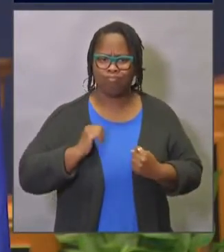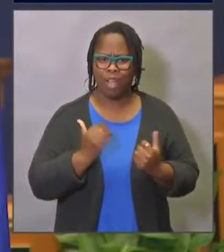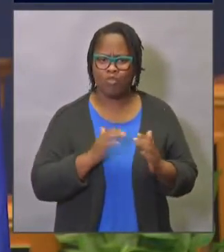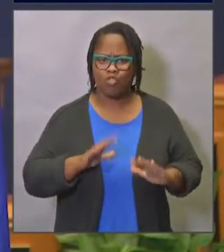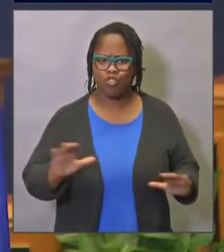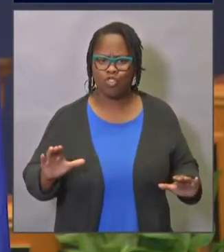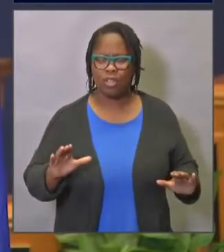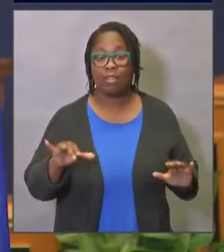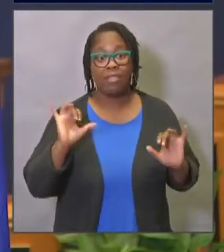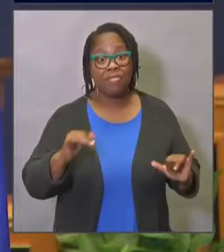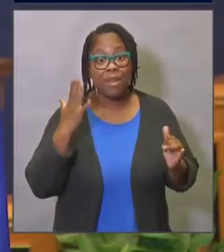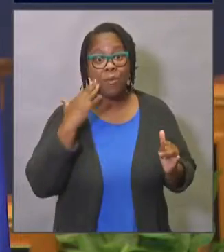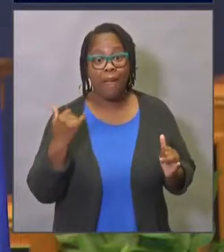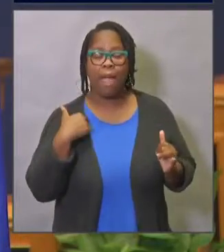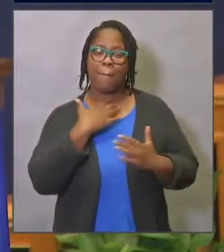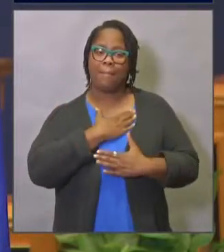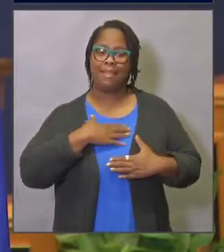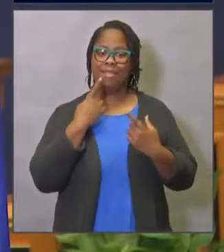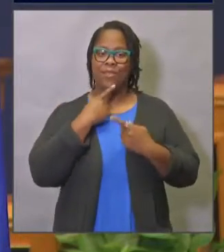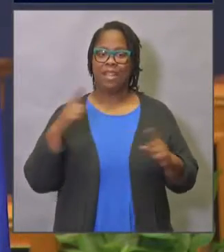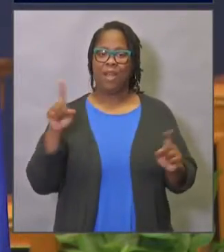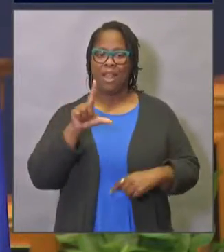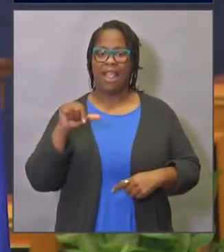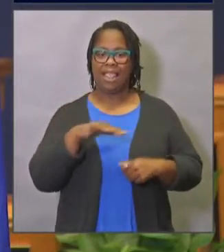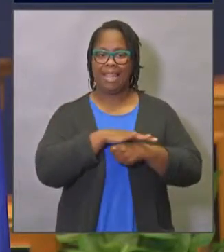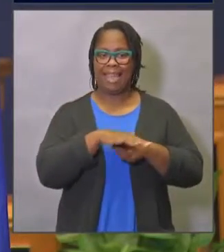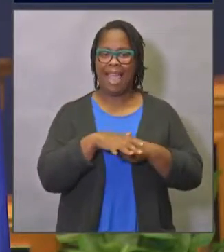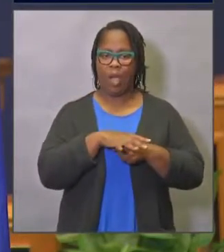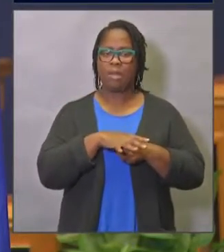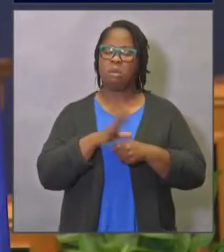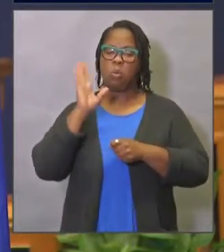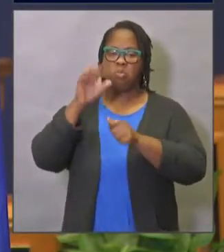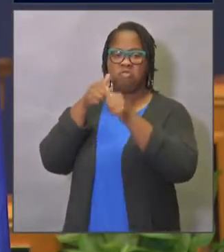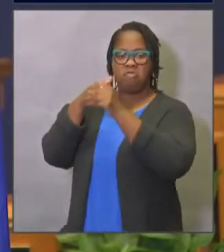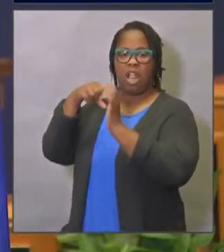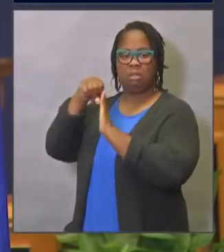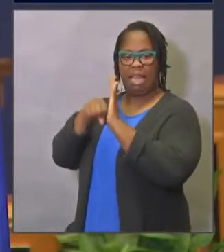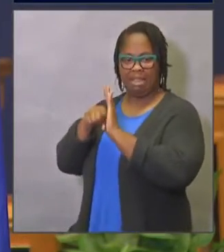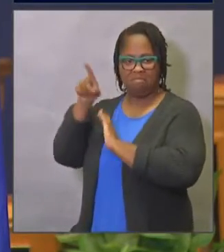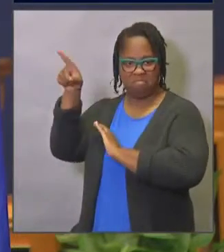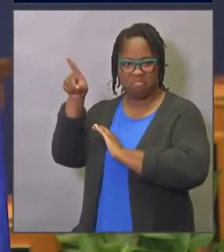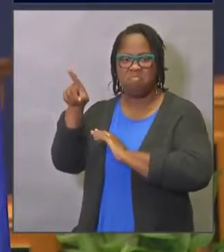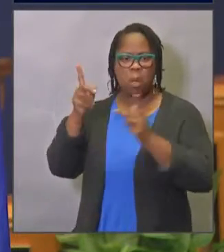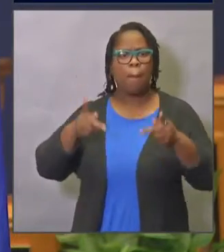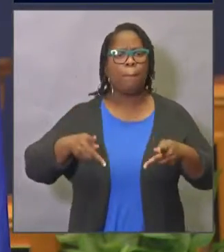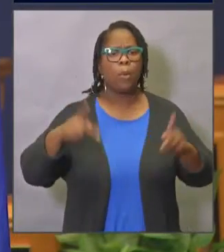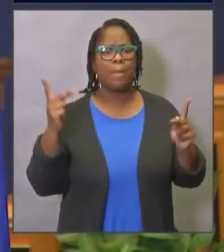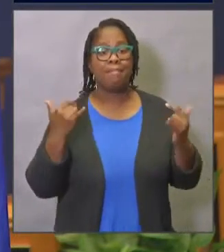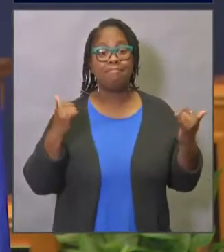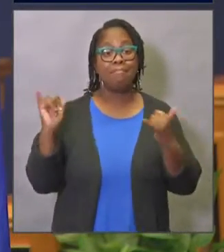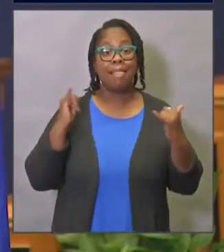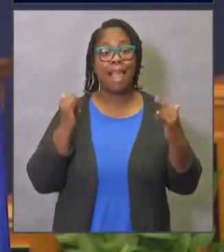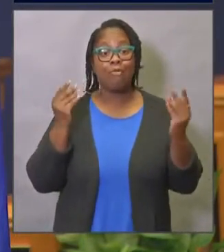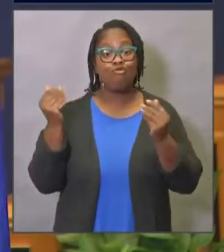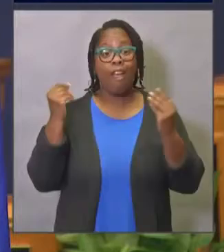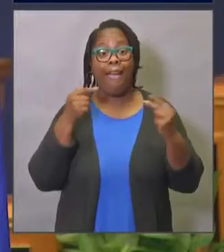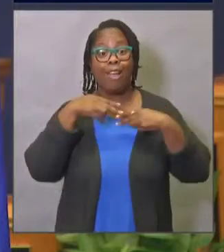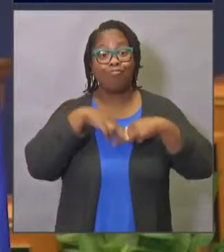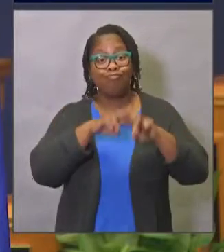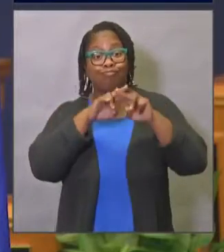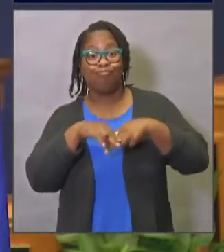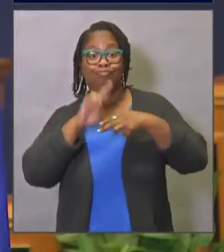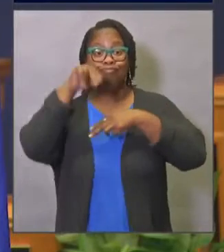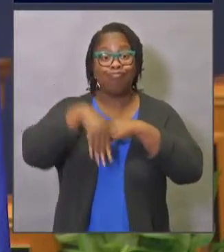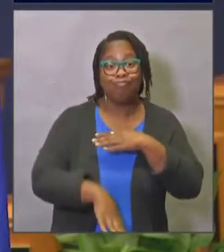pleased to announce that Los Angeles County will be aligning with the state to permit playgrounds to reopen. We expect there to be